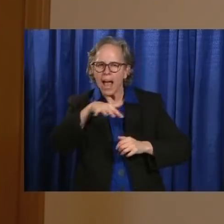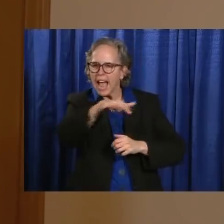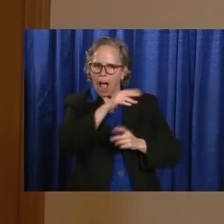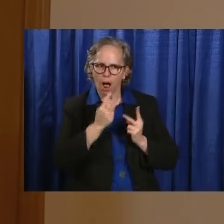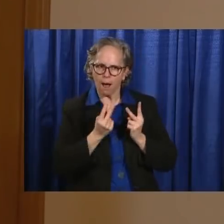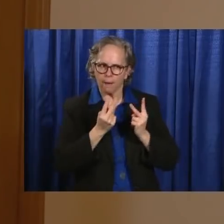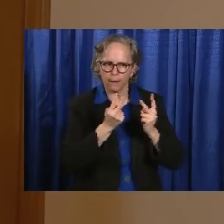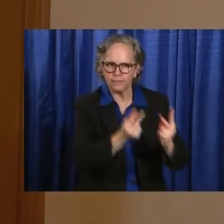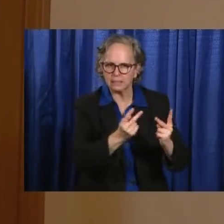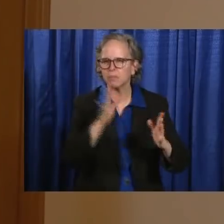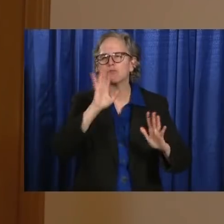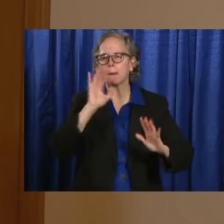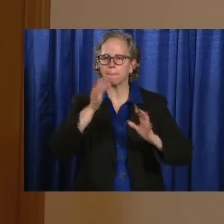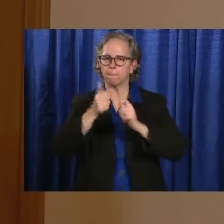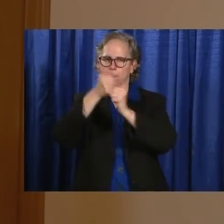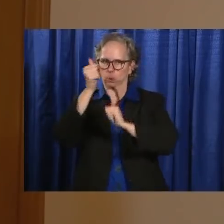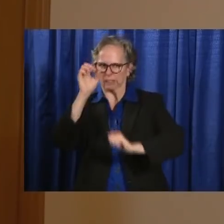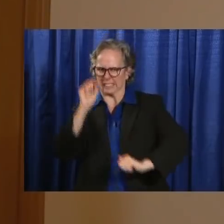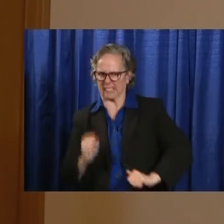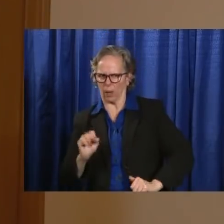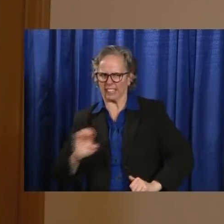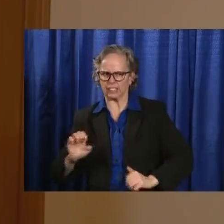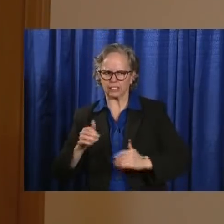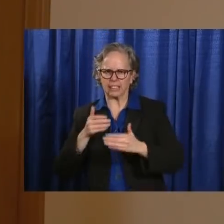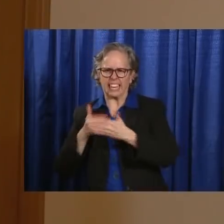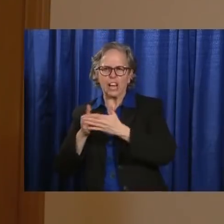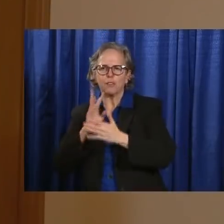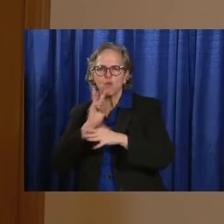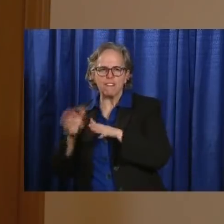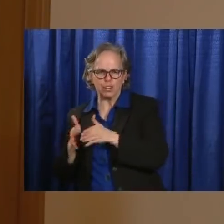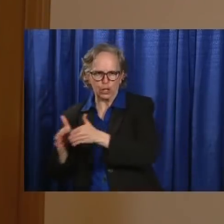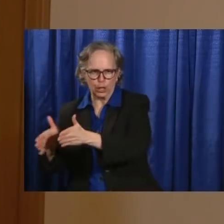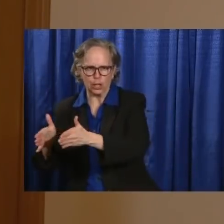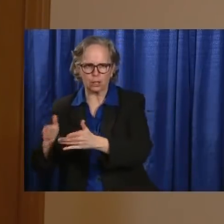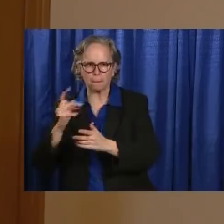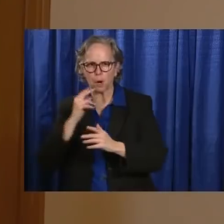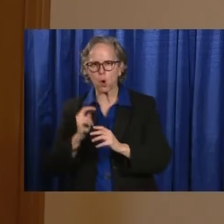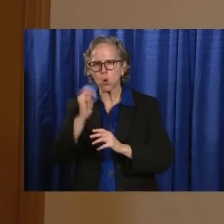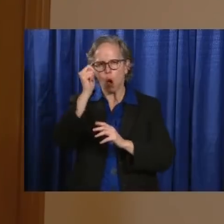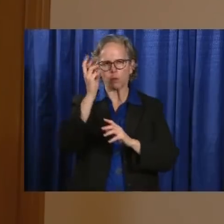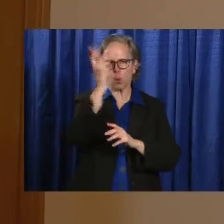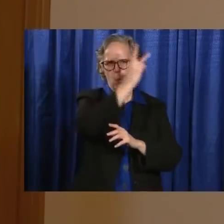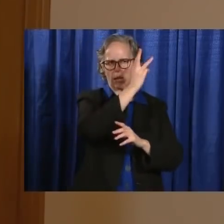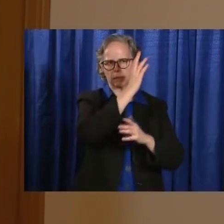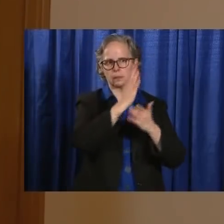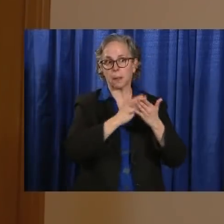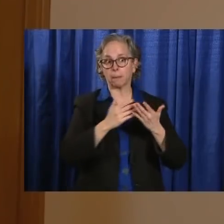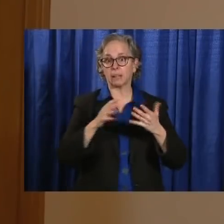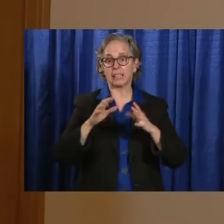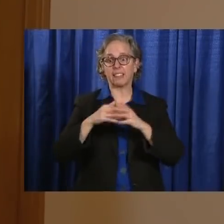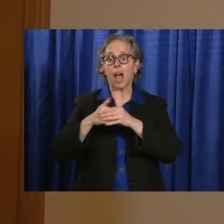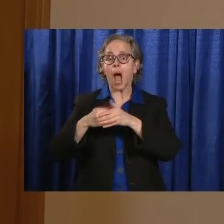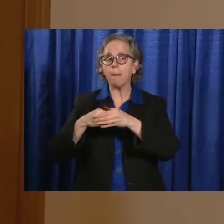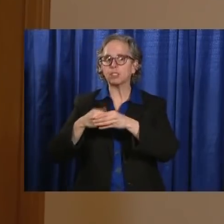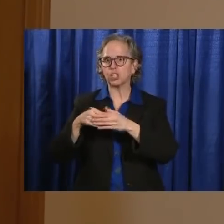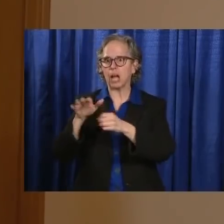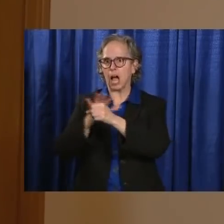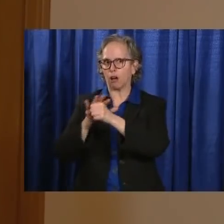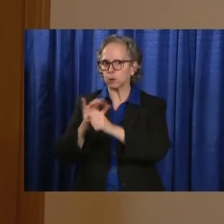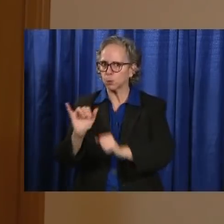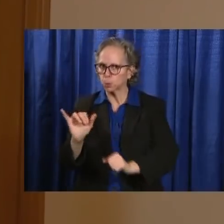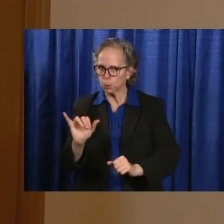in southeast along the river, and then a little bit northwest, and some in Amish country as well. This is a team